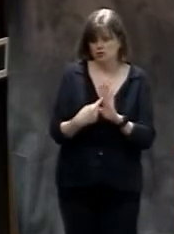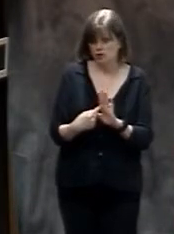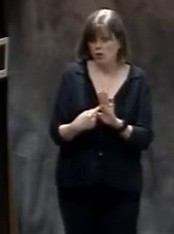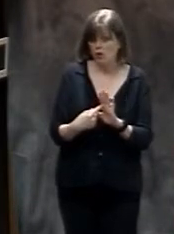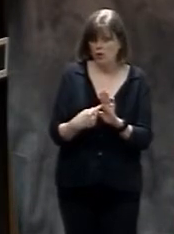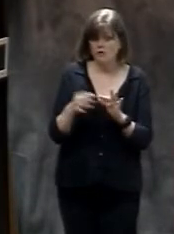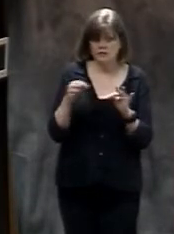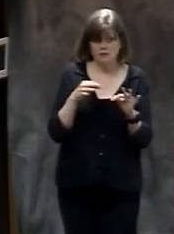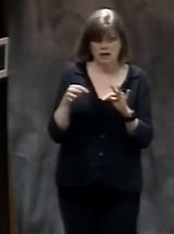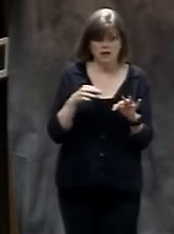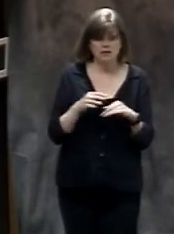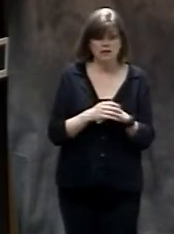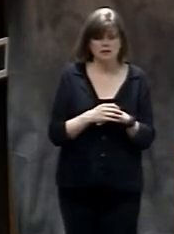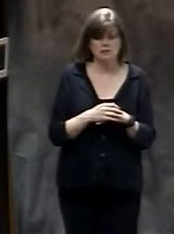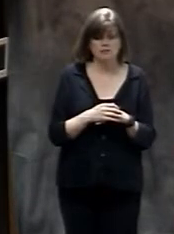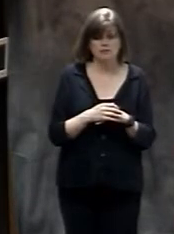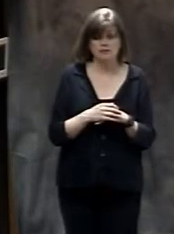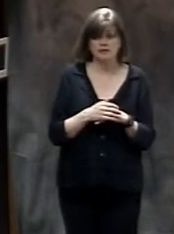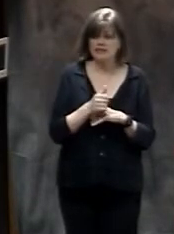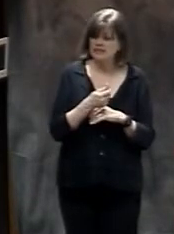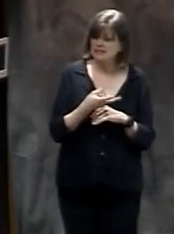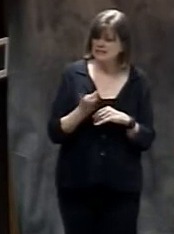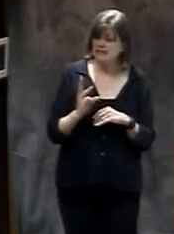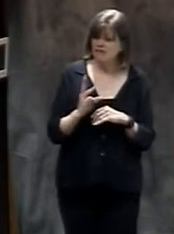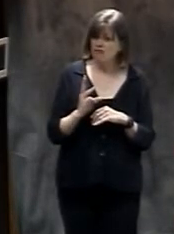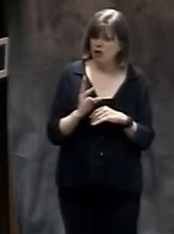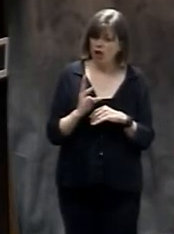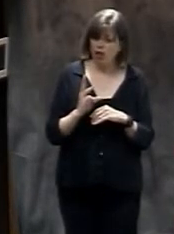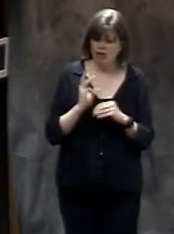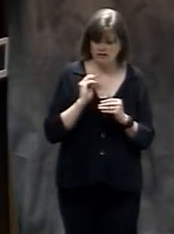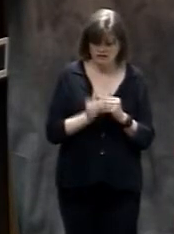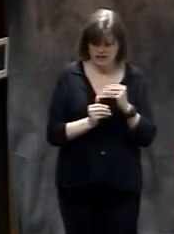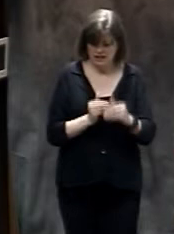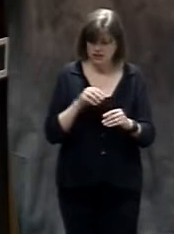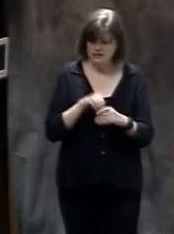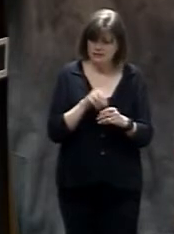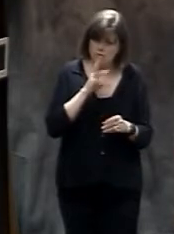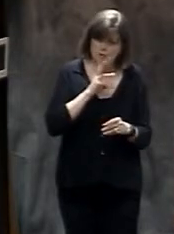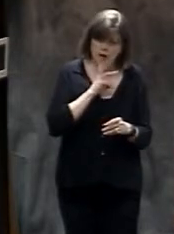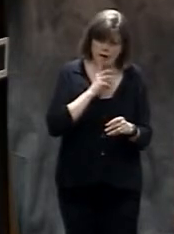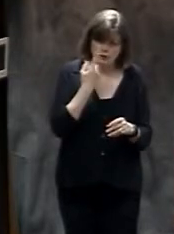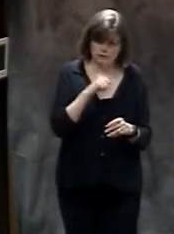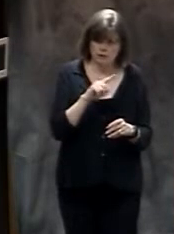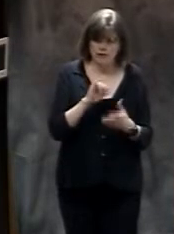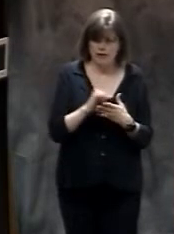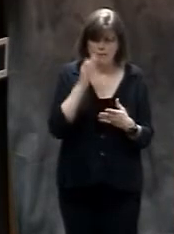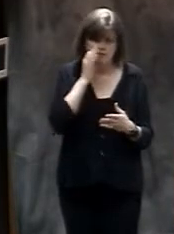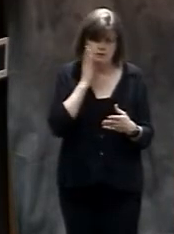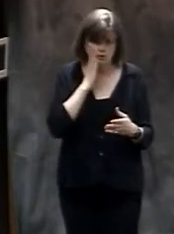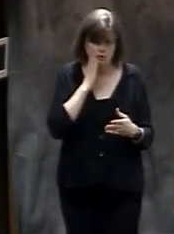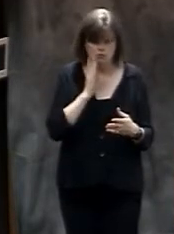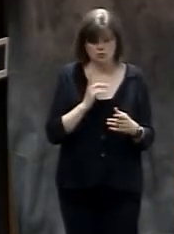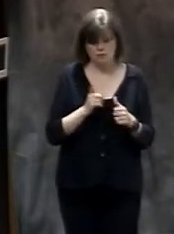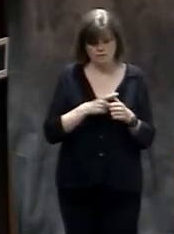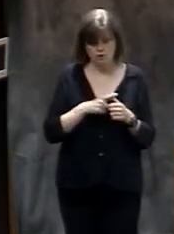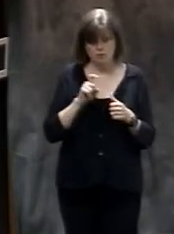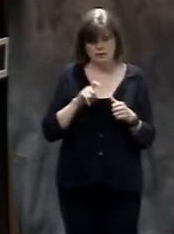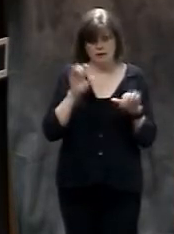pointed out, there are several aquatic stages for Aedes aegypti, and so we need rainfall